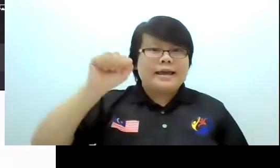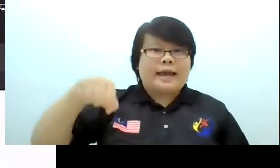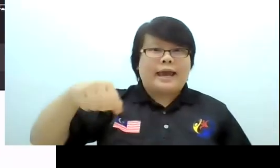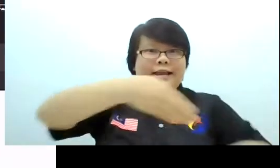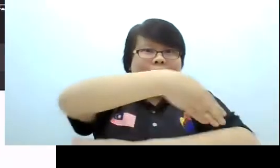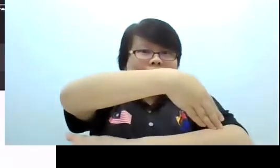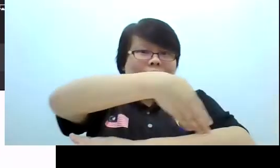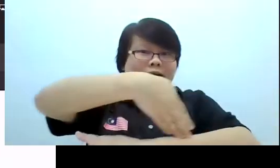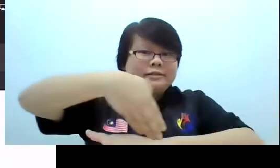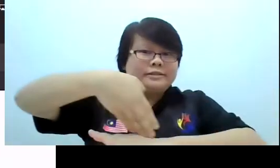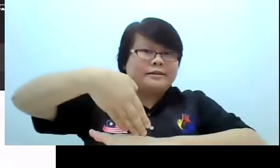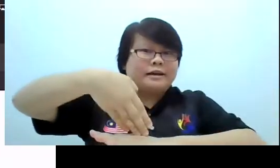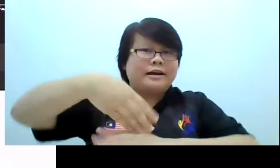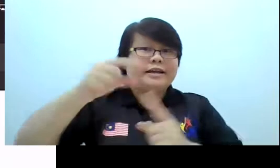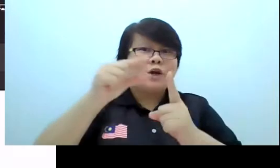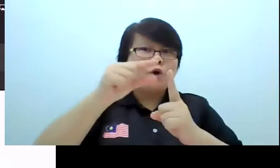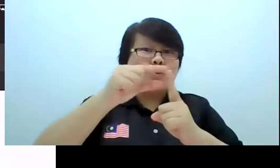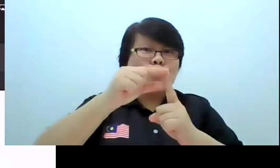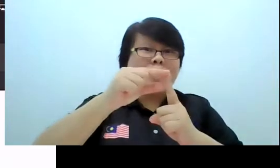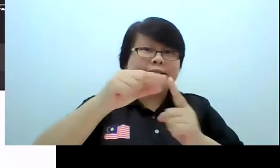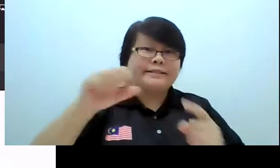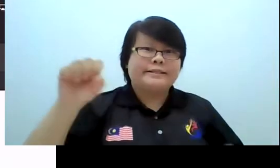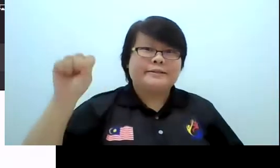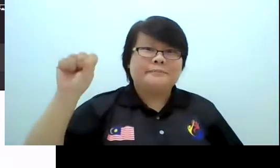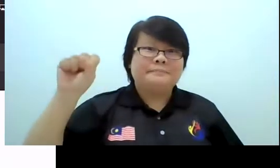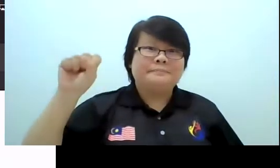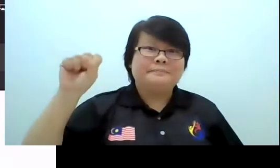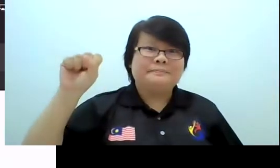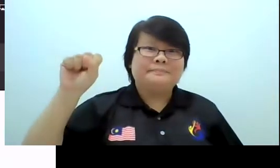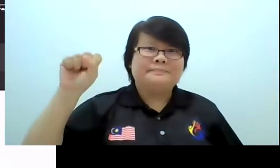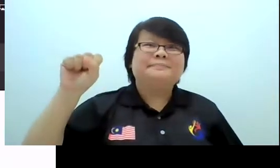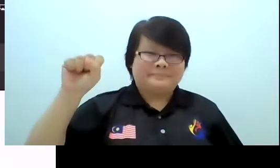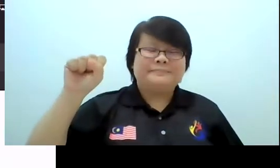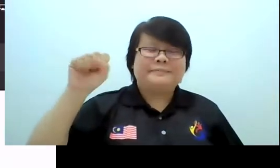I can underline words.